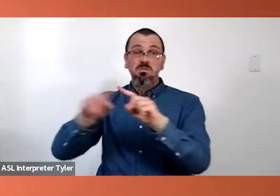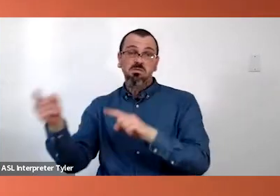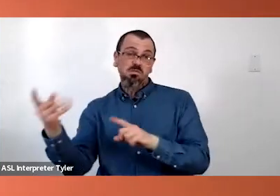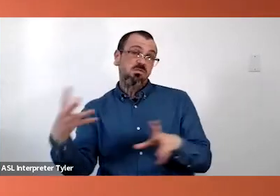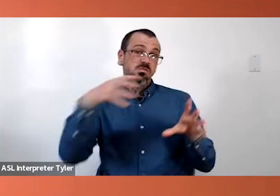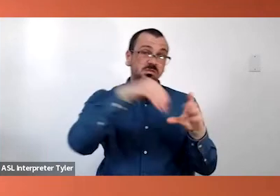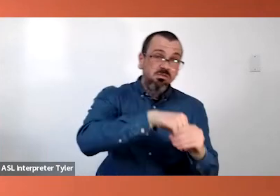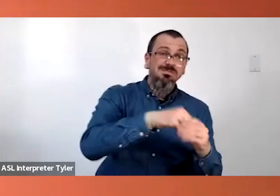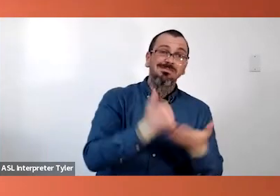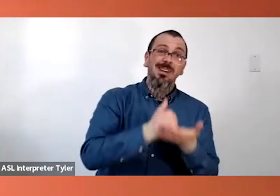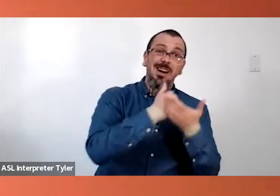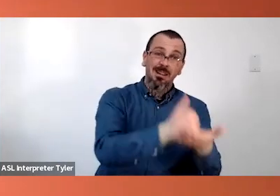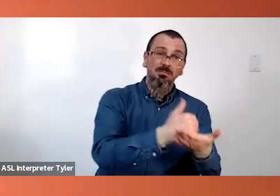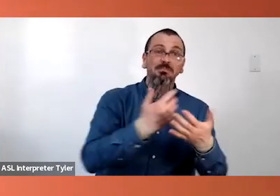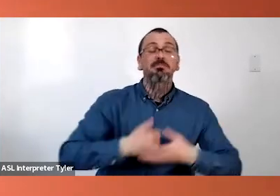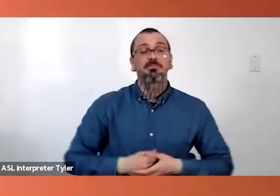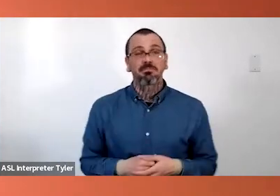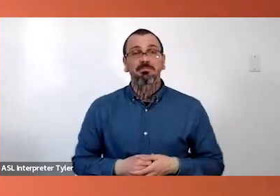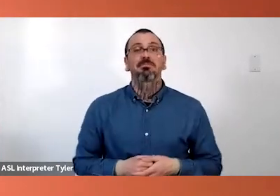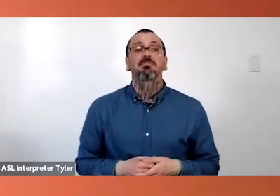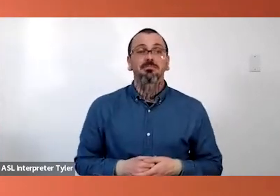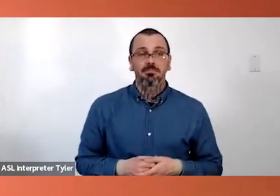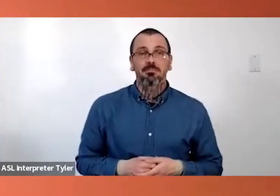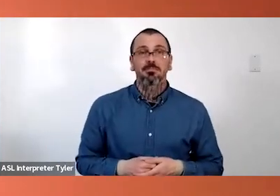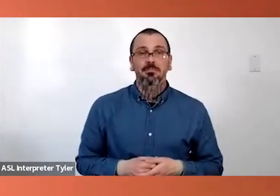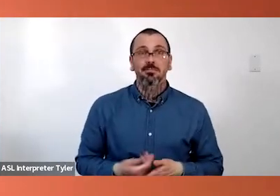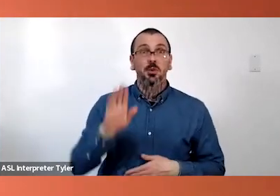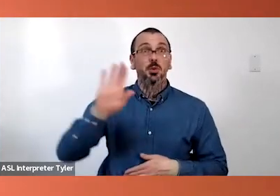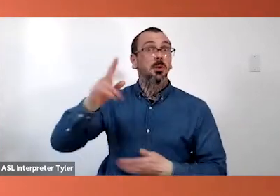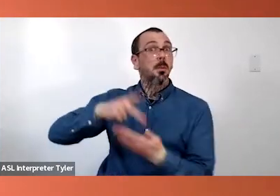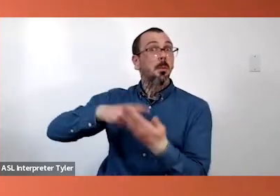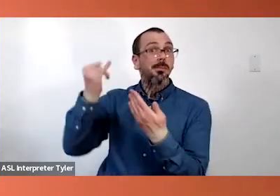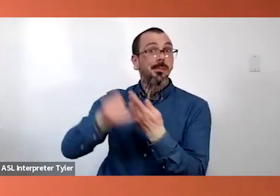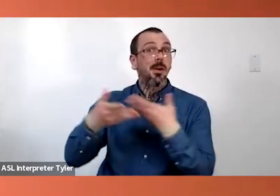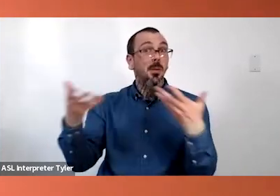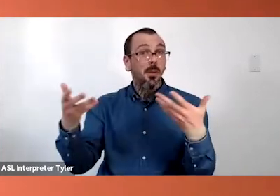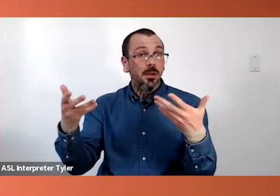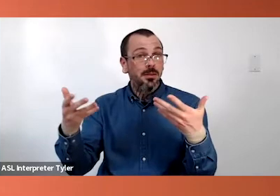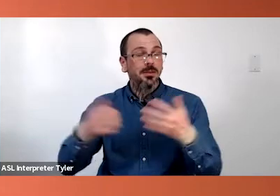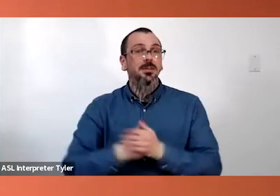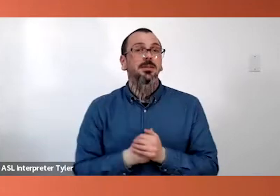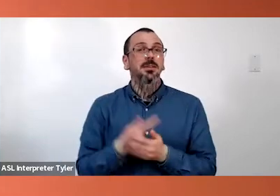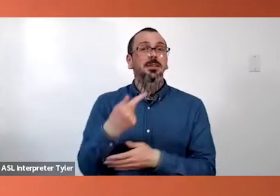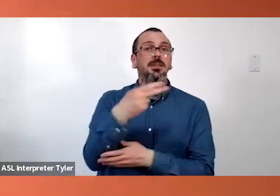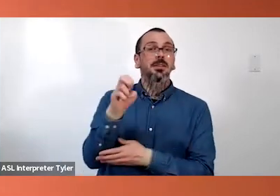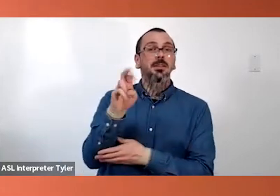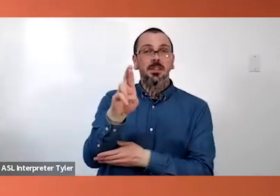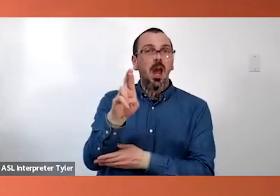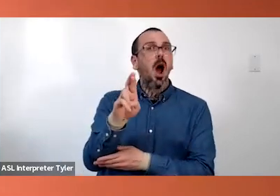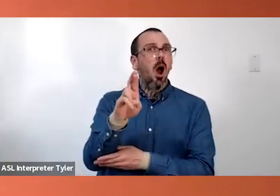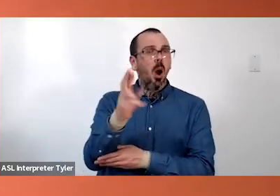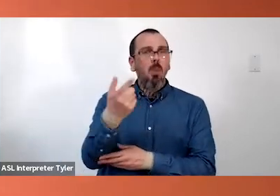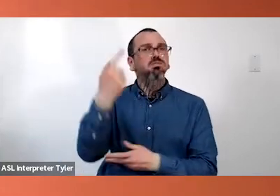university. Maria's current project is the impact of access to gender-affirming healthcare services on